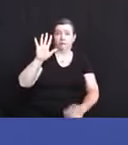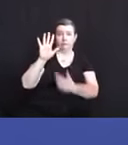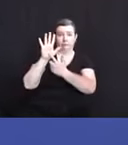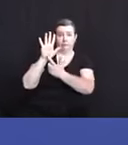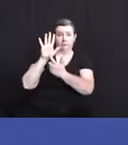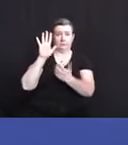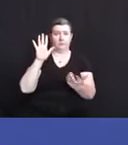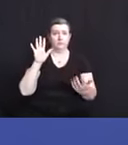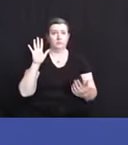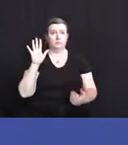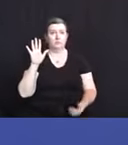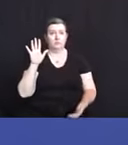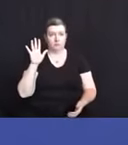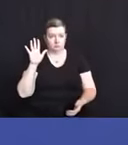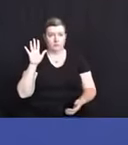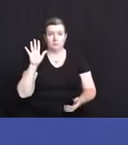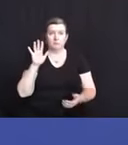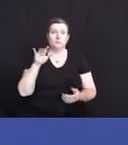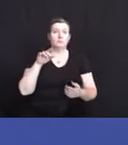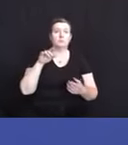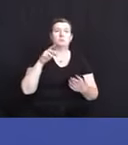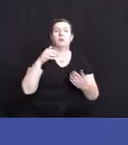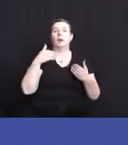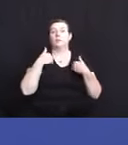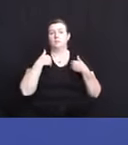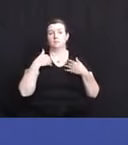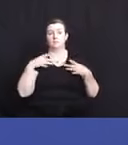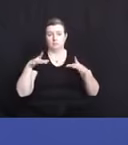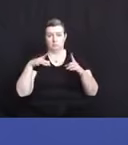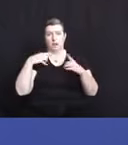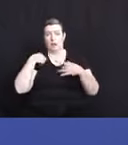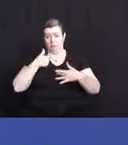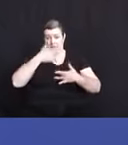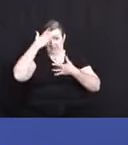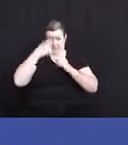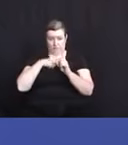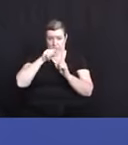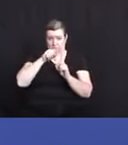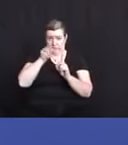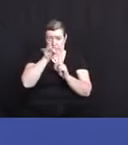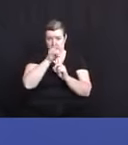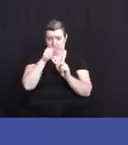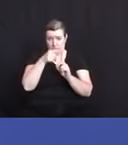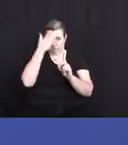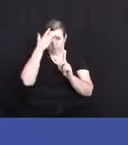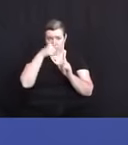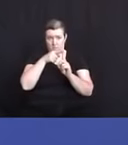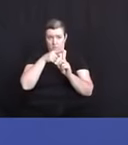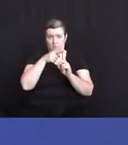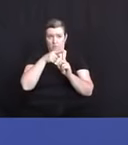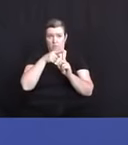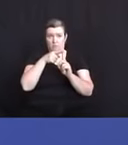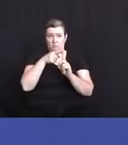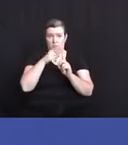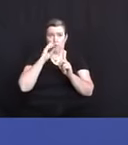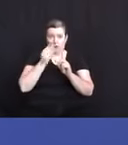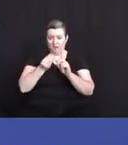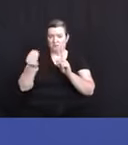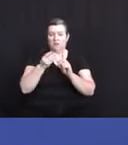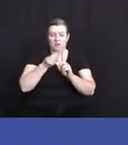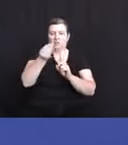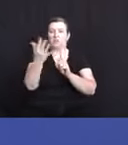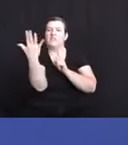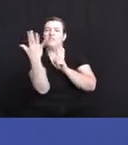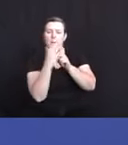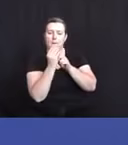here, if you've got it, you're infecting on average 5 other people based on